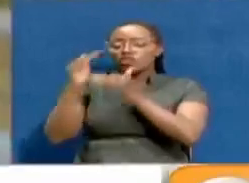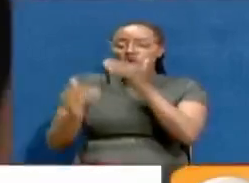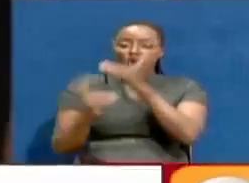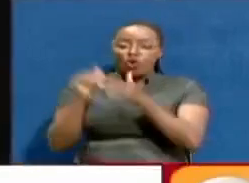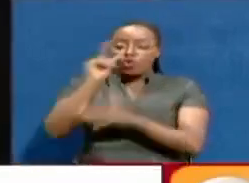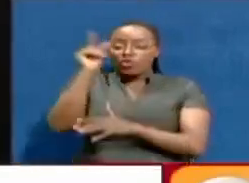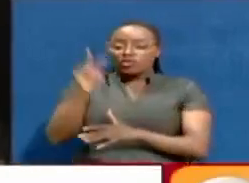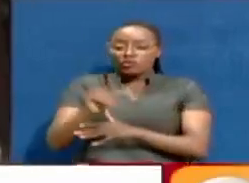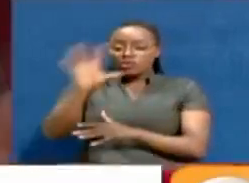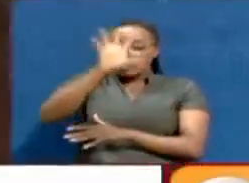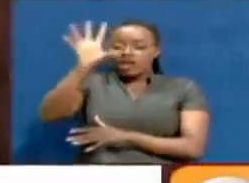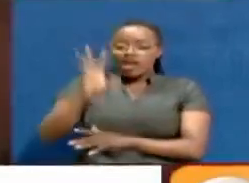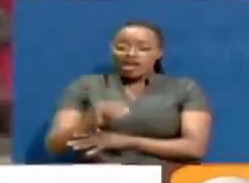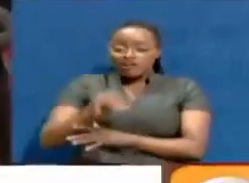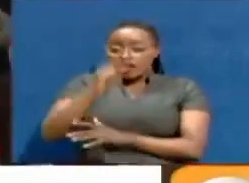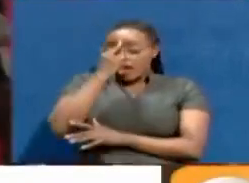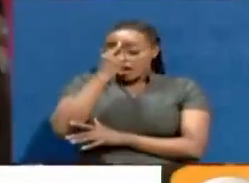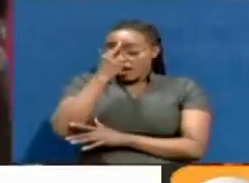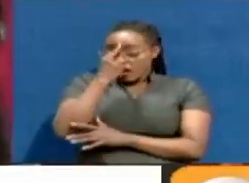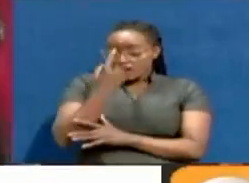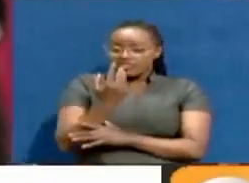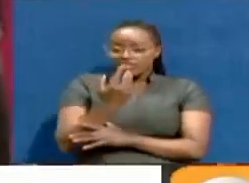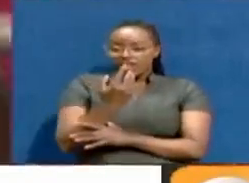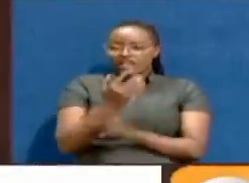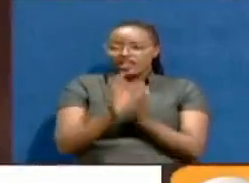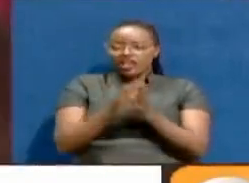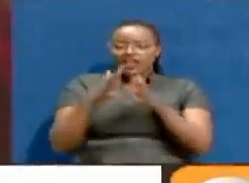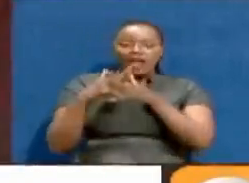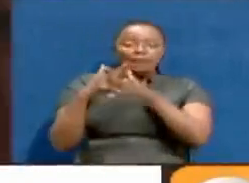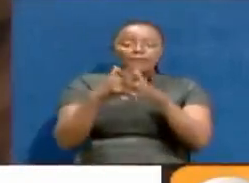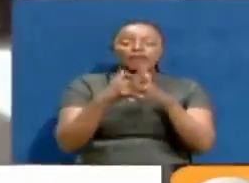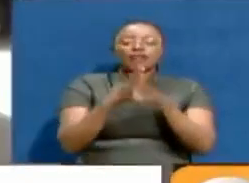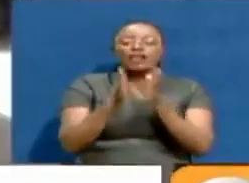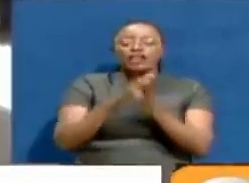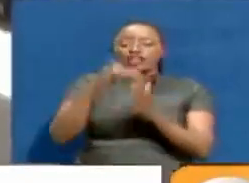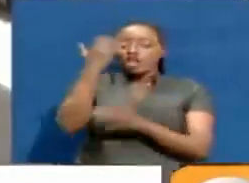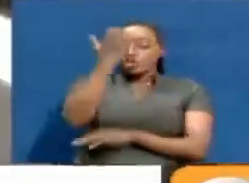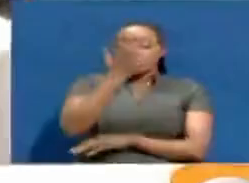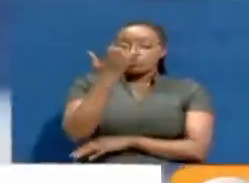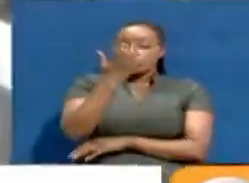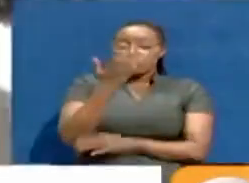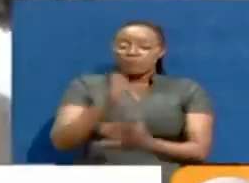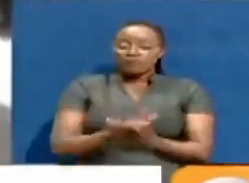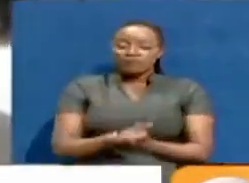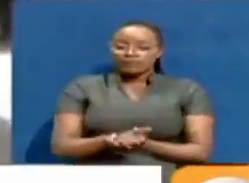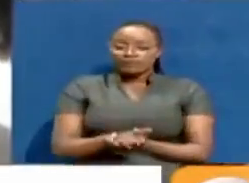all regions of Africa, Asia, Oceania, Americas, and Europe.